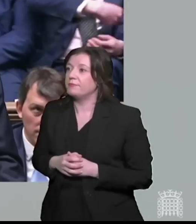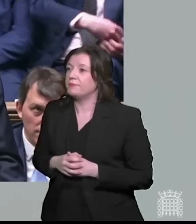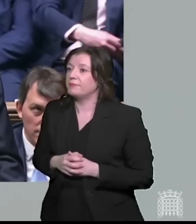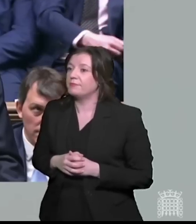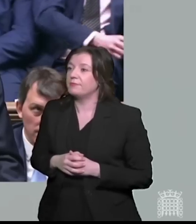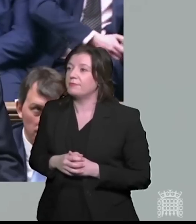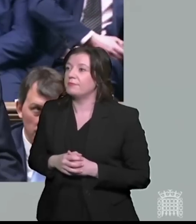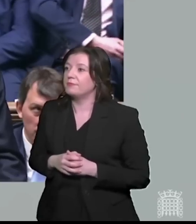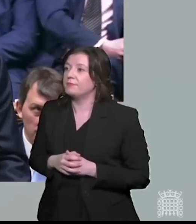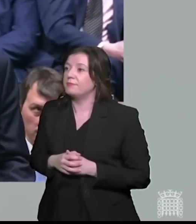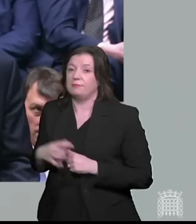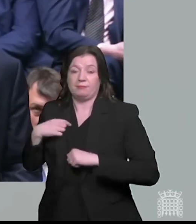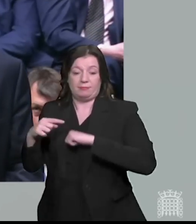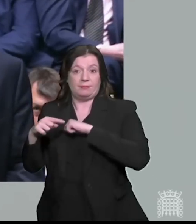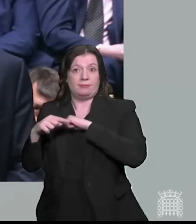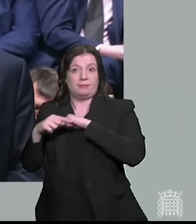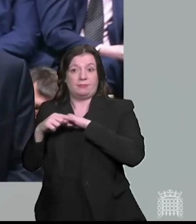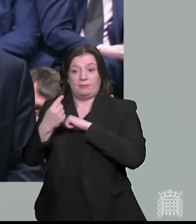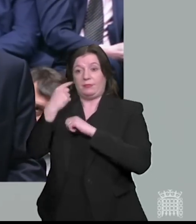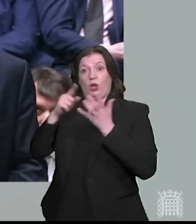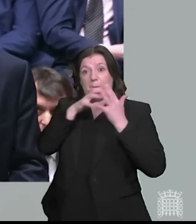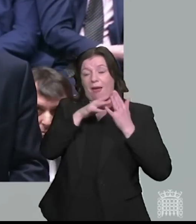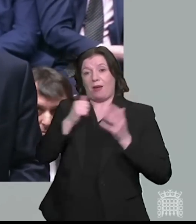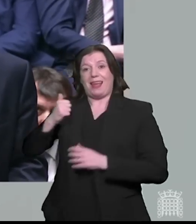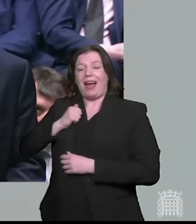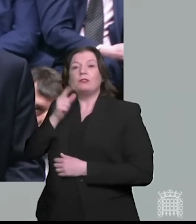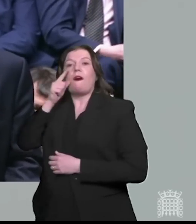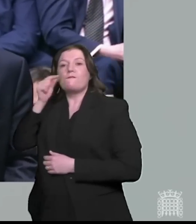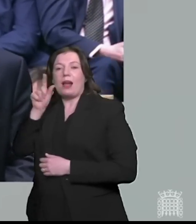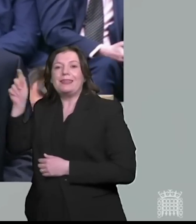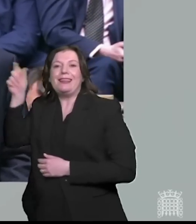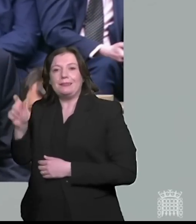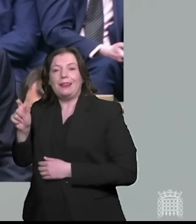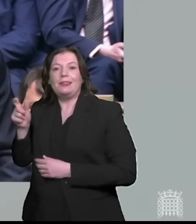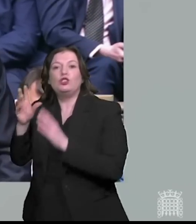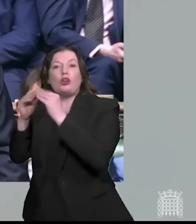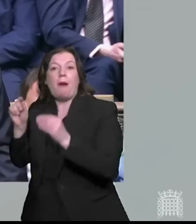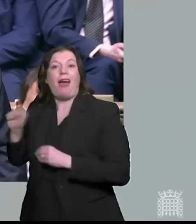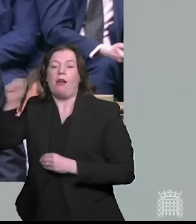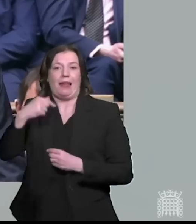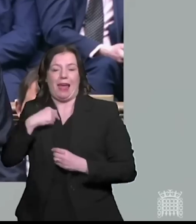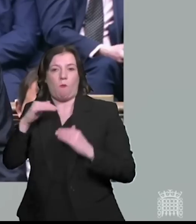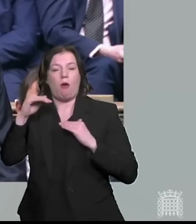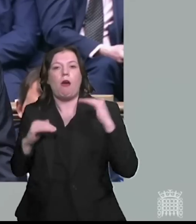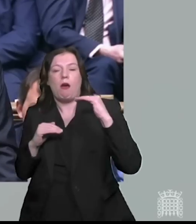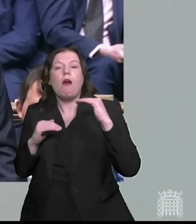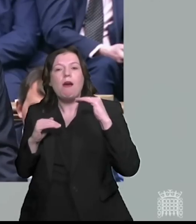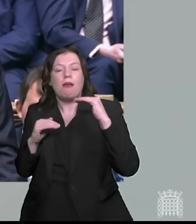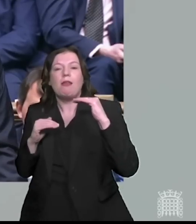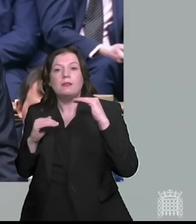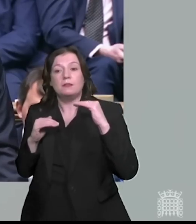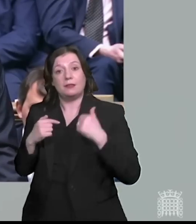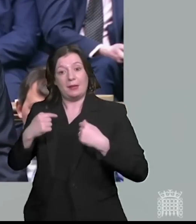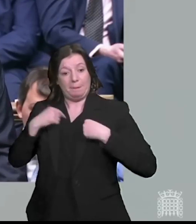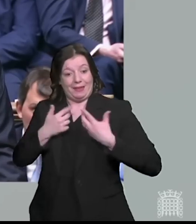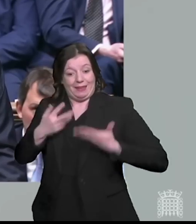GDP, our debt remains lower than the USA, Canada, France, Italy and Japan. And because of the decisions I take